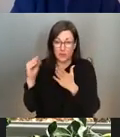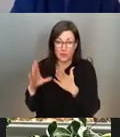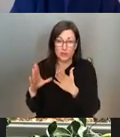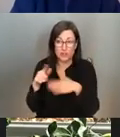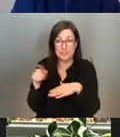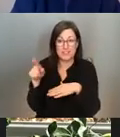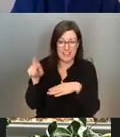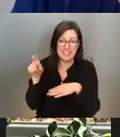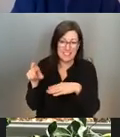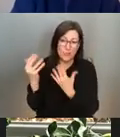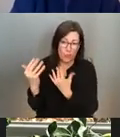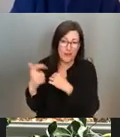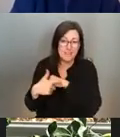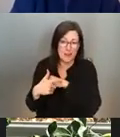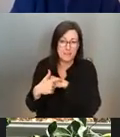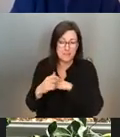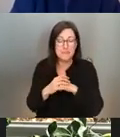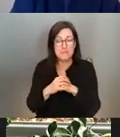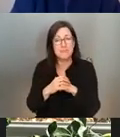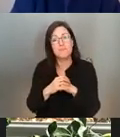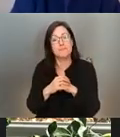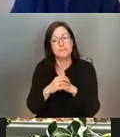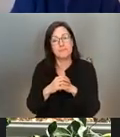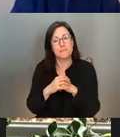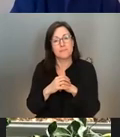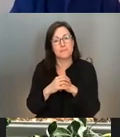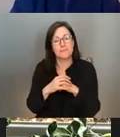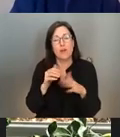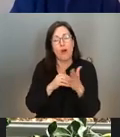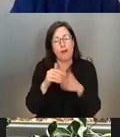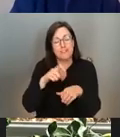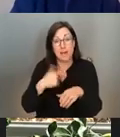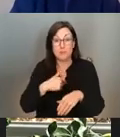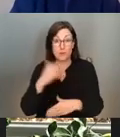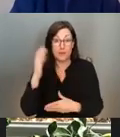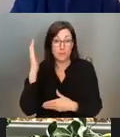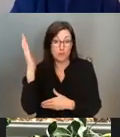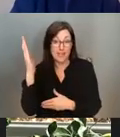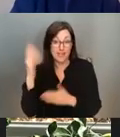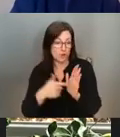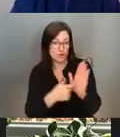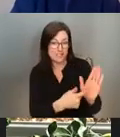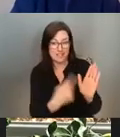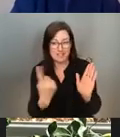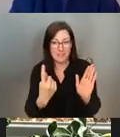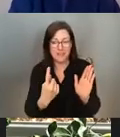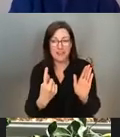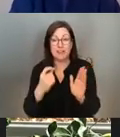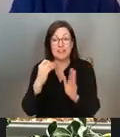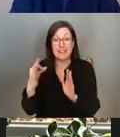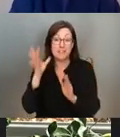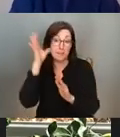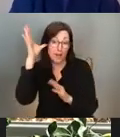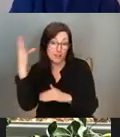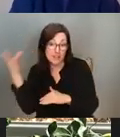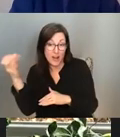time. Also often we present something and if the parent is there or the